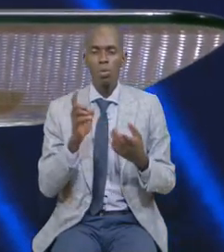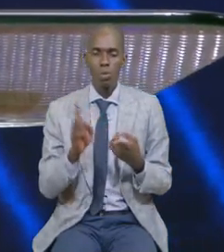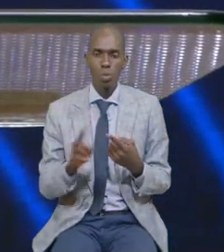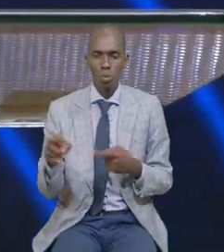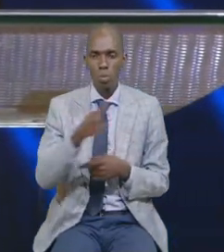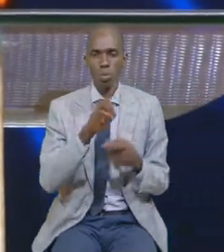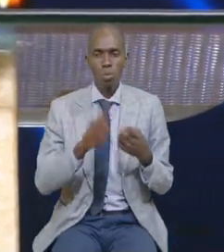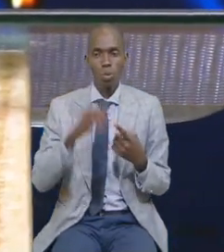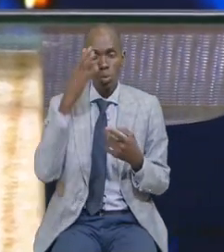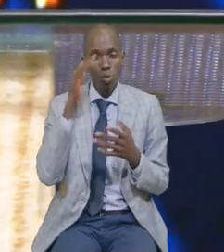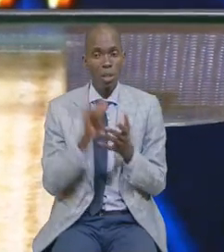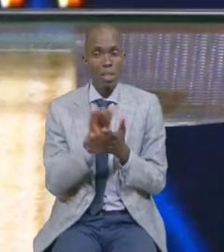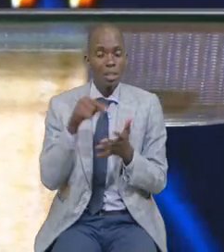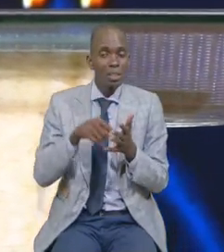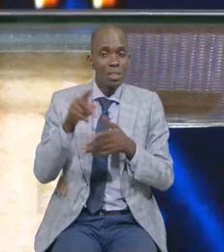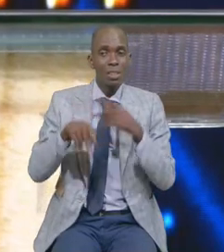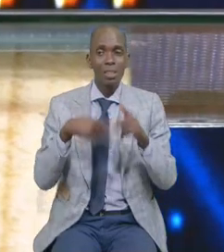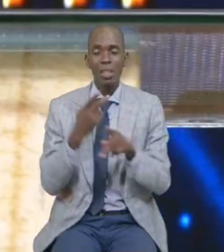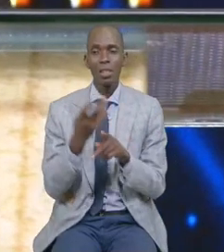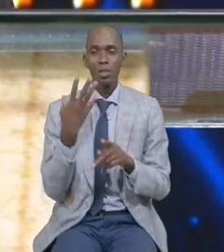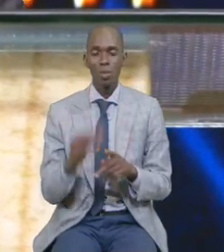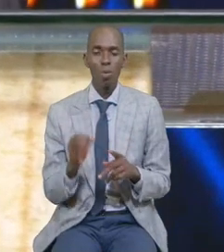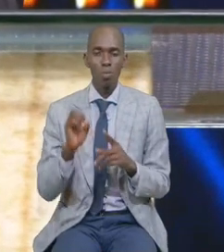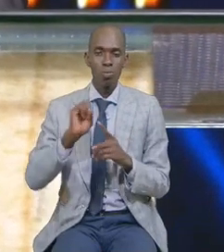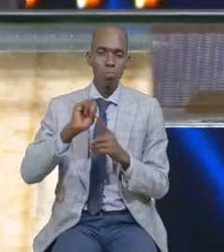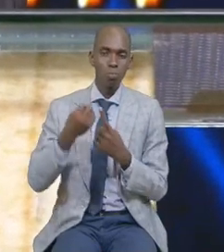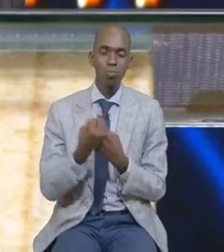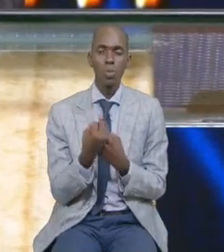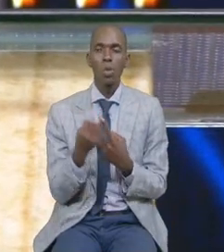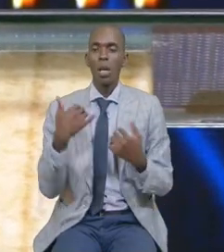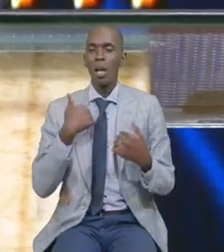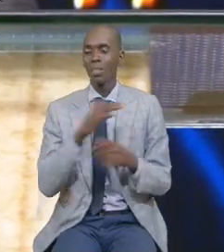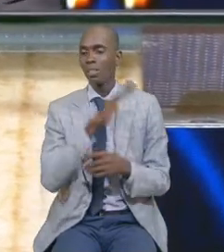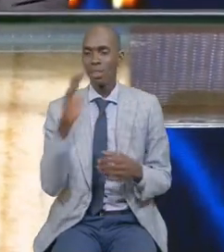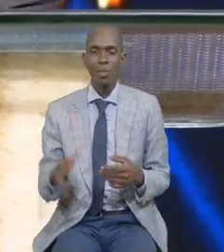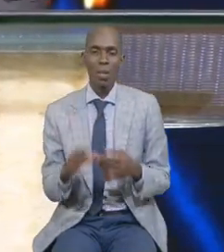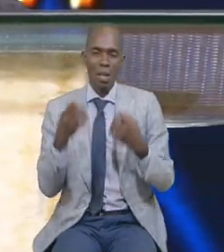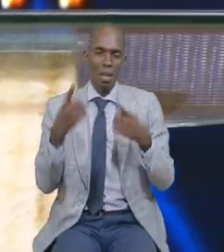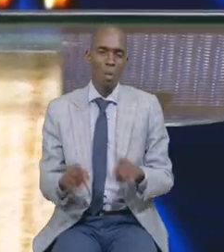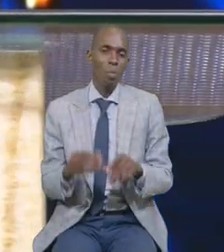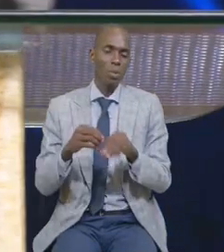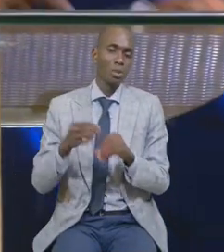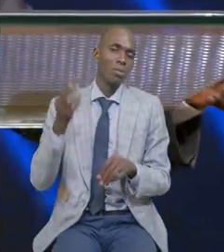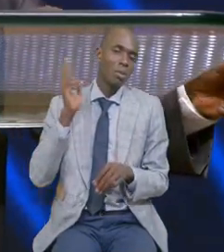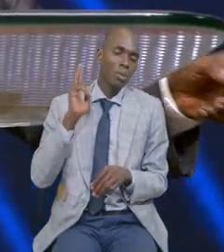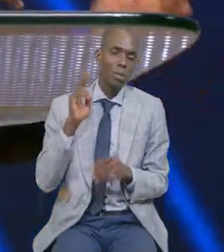to know that this kind of situation had never arisen any time in history, that a king will threaten